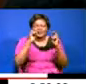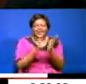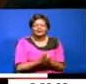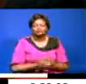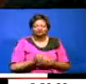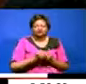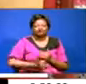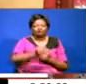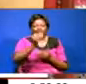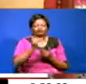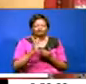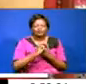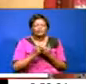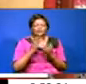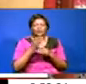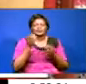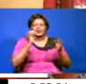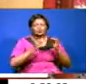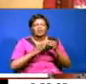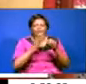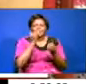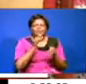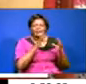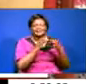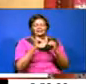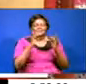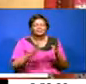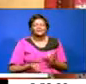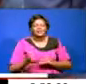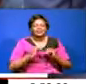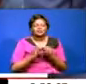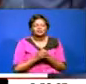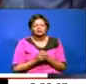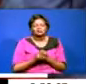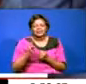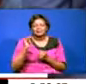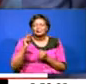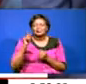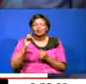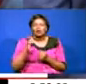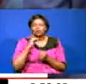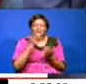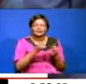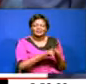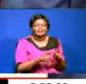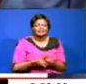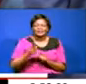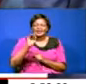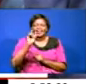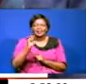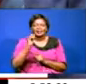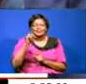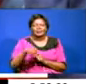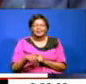forward beyond the elections. Led by the party's Director of Elections, Kanini Kega, who now serves as IALA Member of